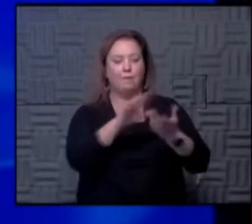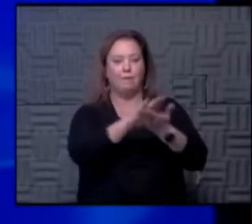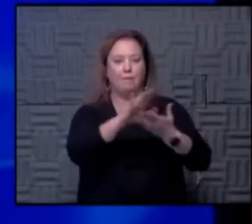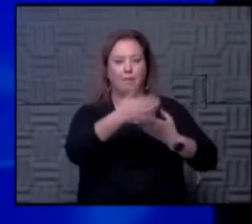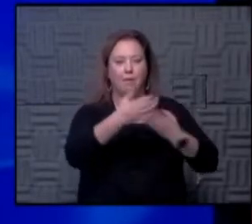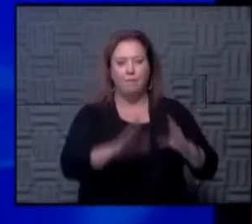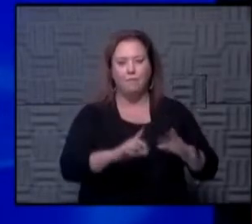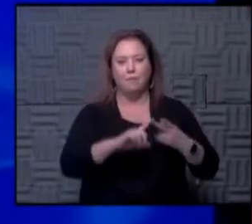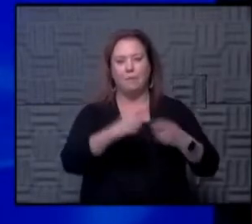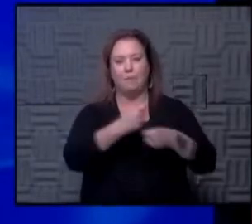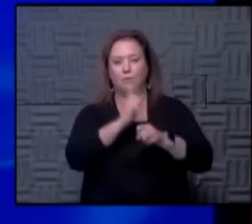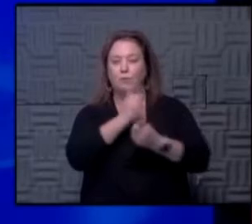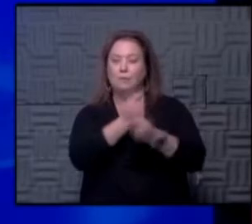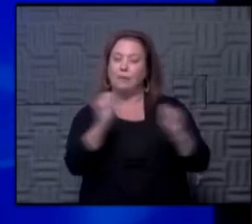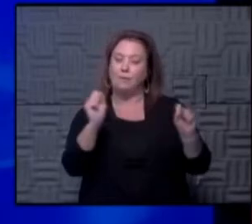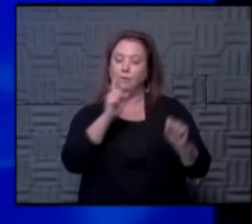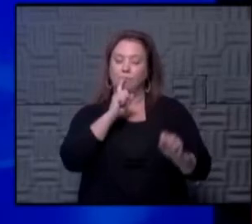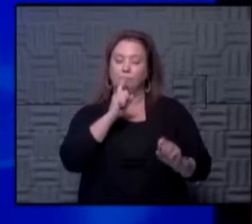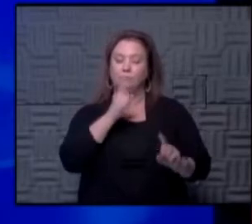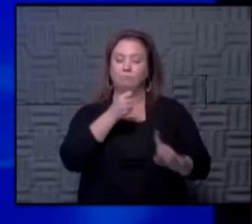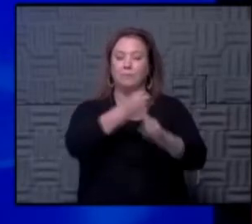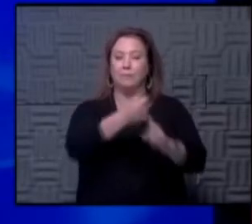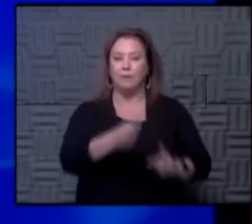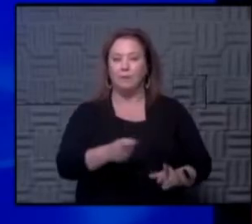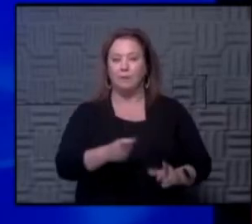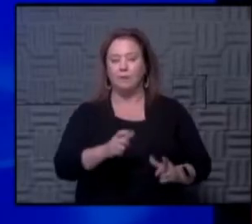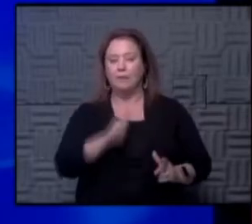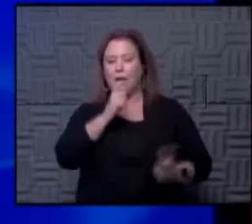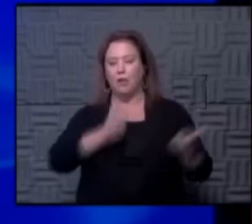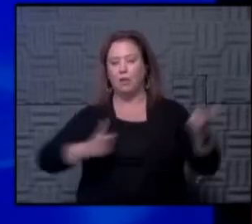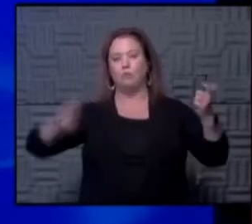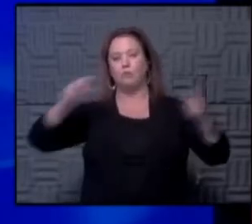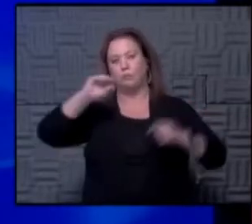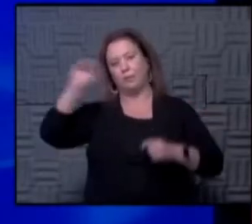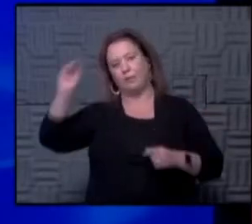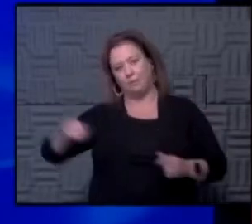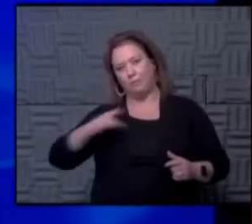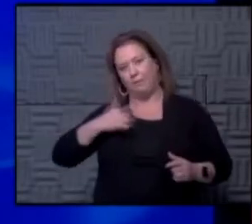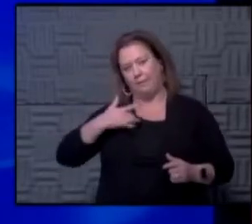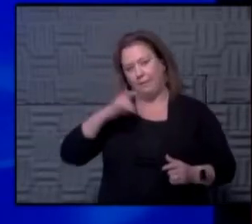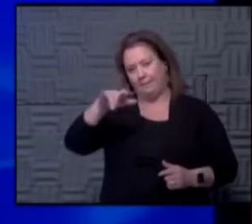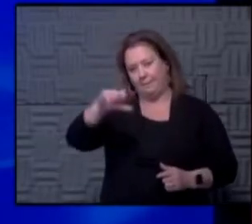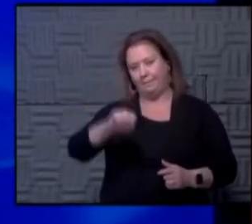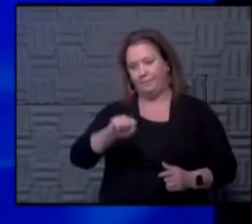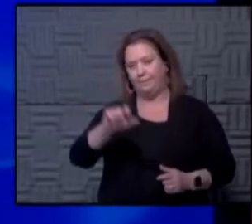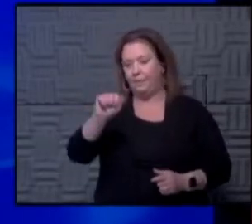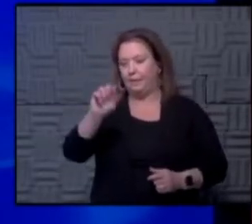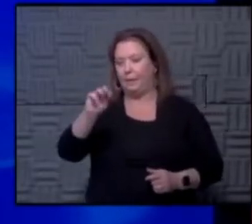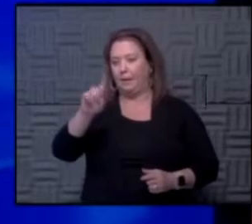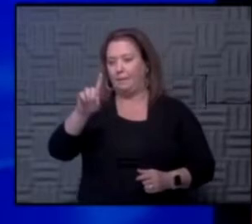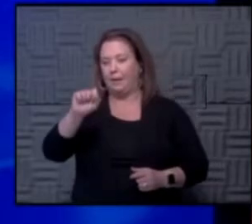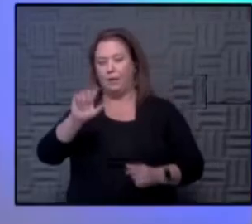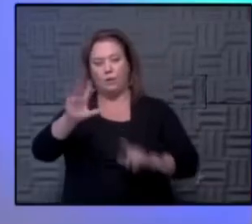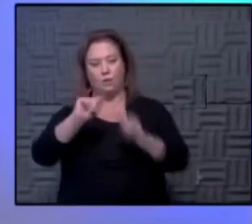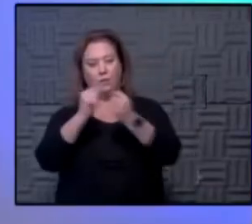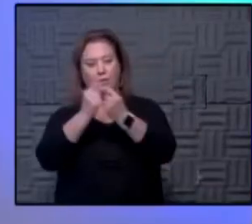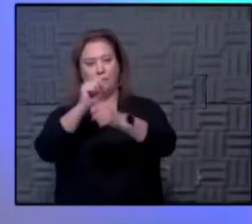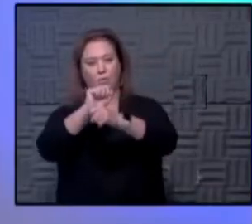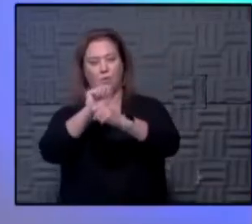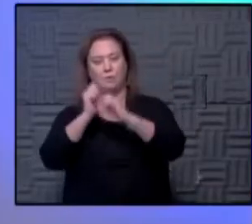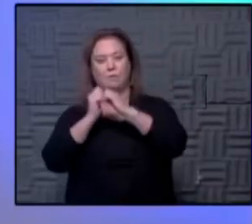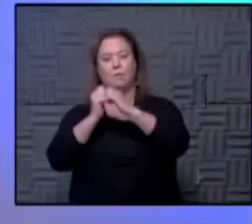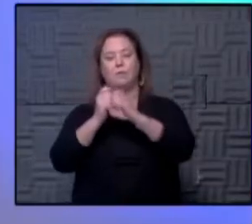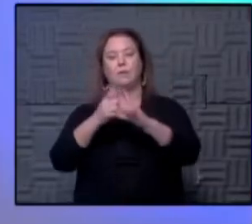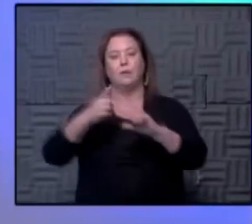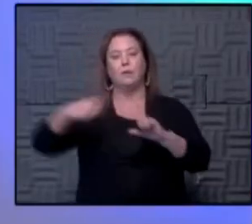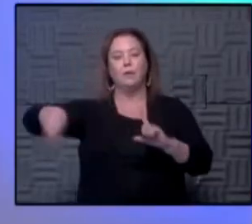So very real impact. It's not a huge percentage, but we definitely feel it. Amanda, I know your team works closely with